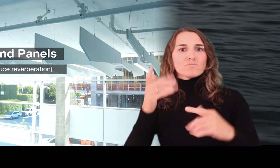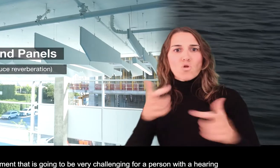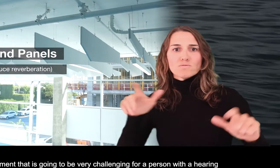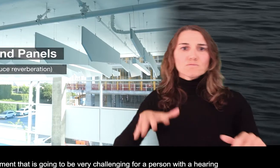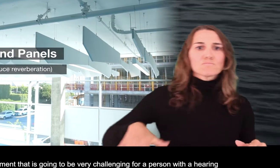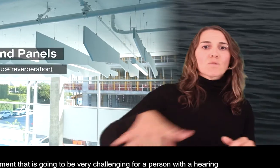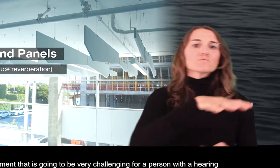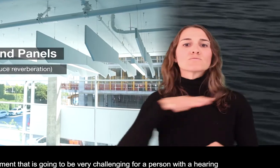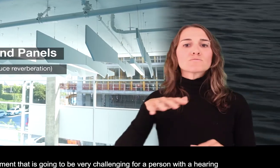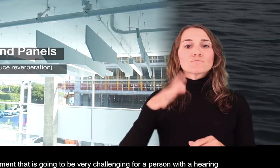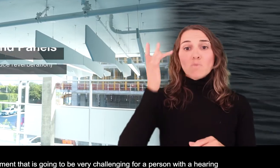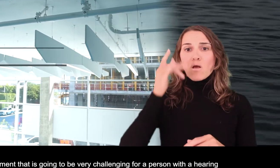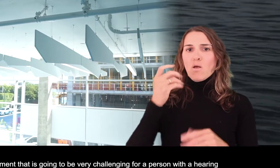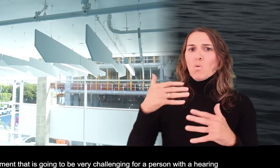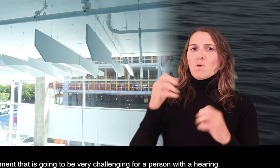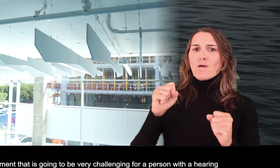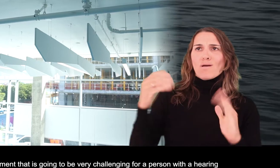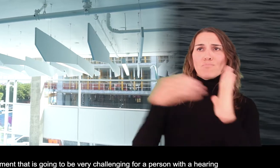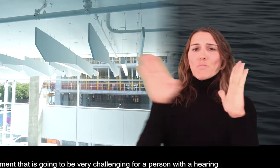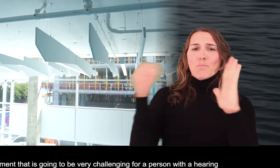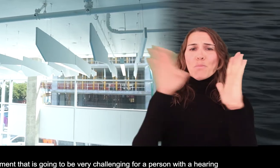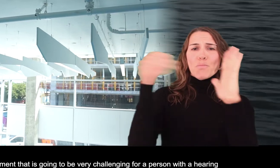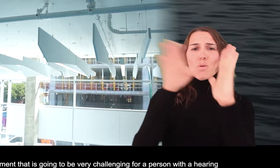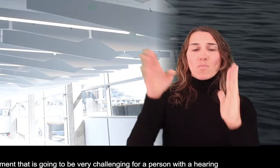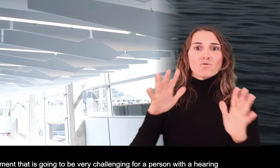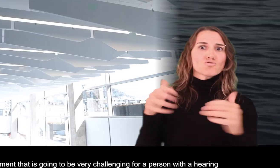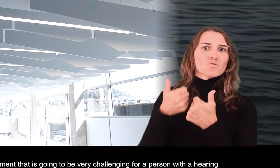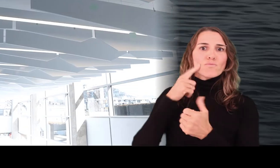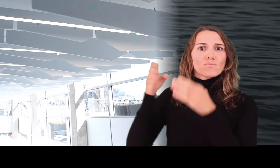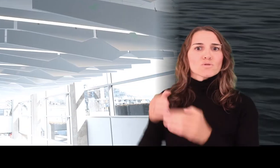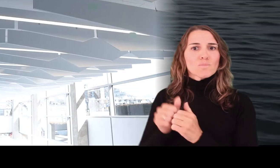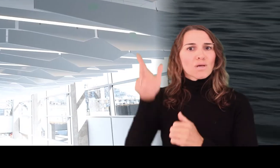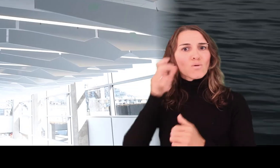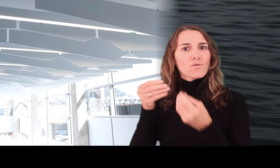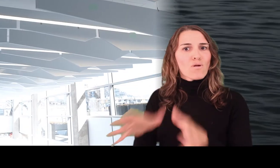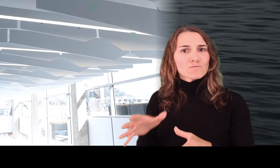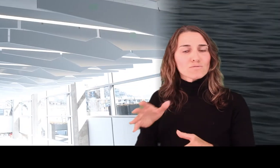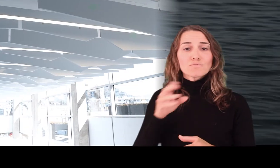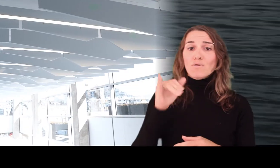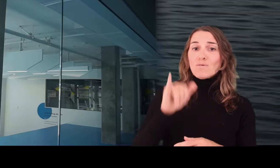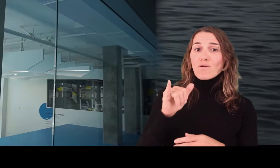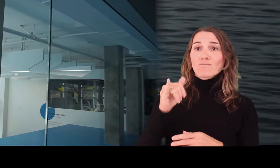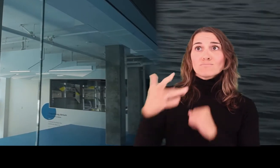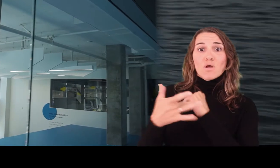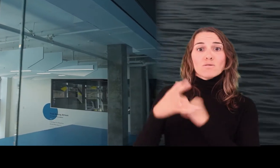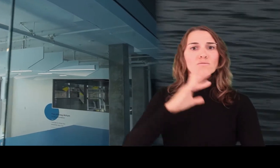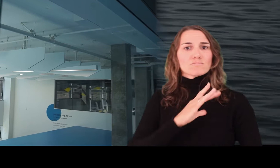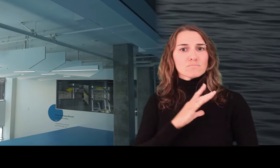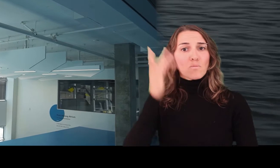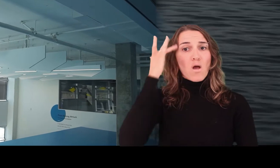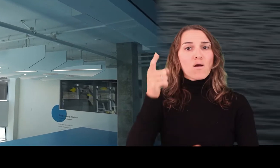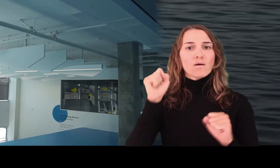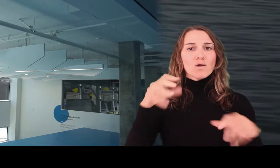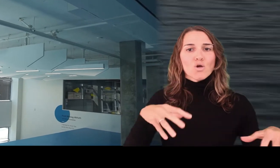It could be an environment that's going to be very challenging for a person that has a hearing loss and uses technology. So these particular